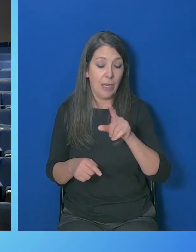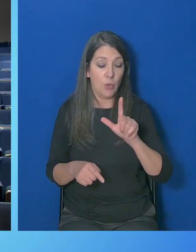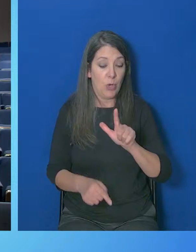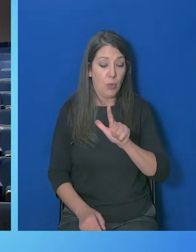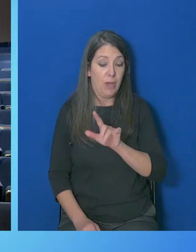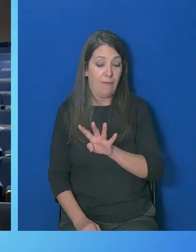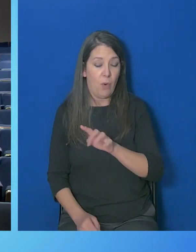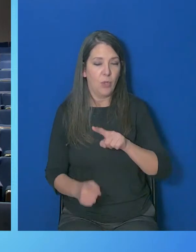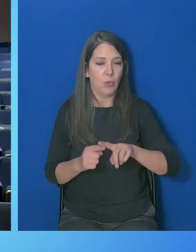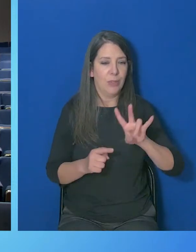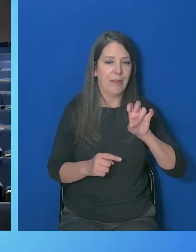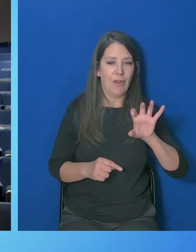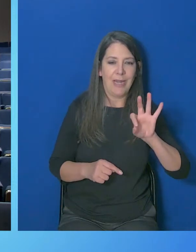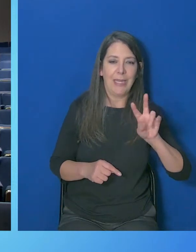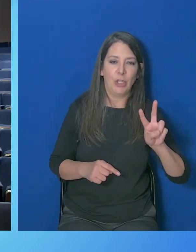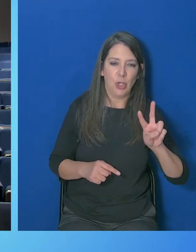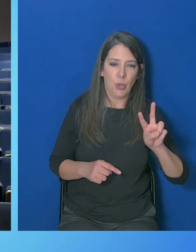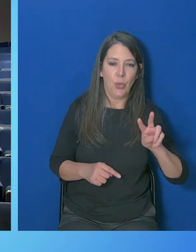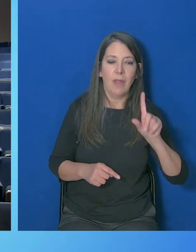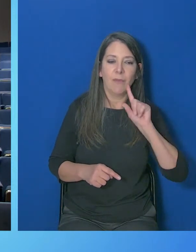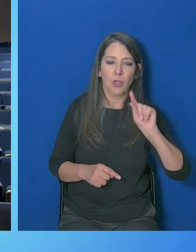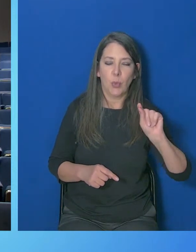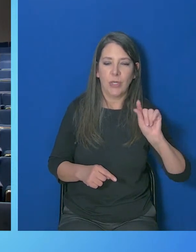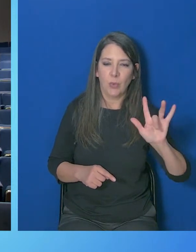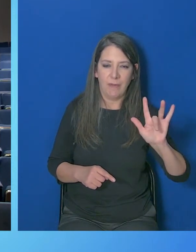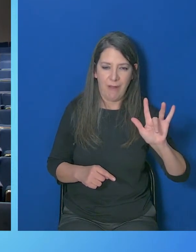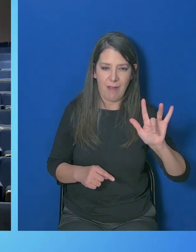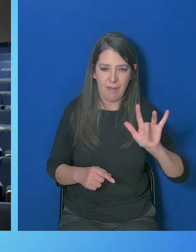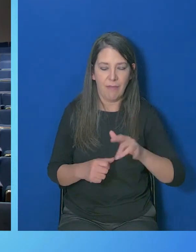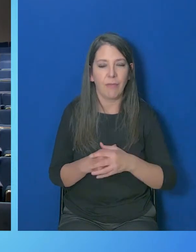to $792 in 2025.